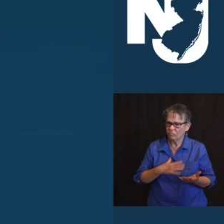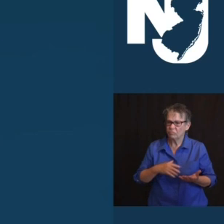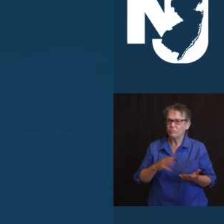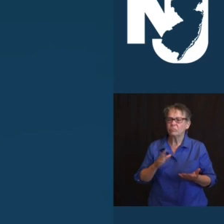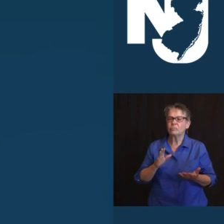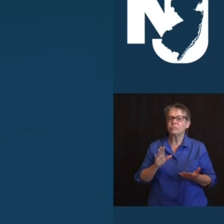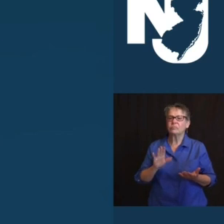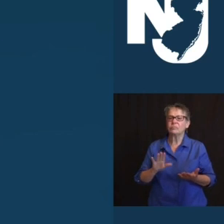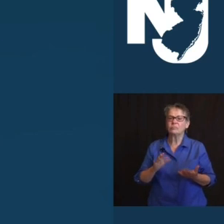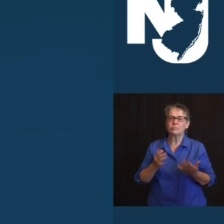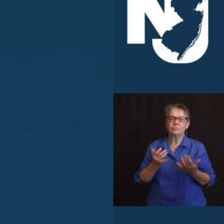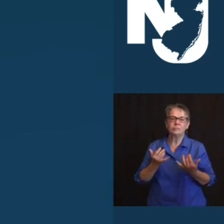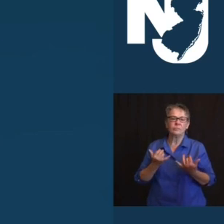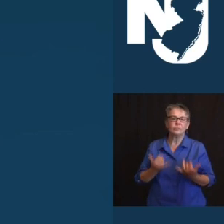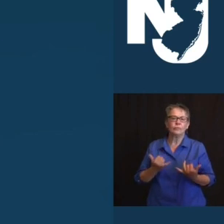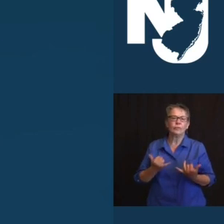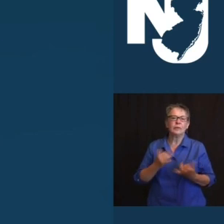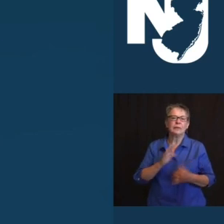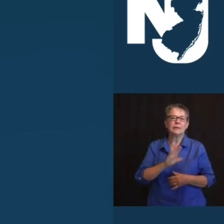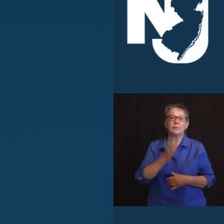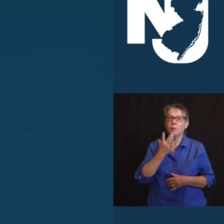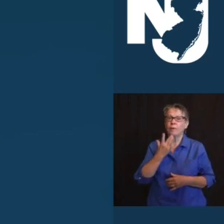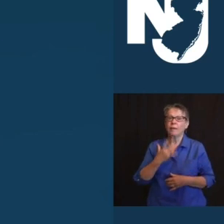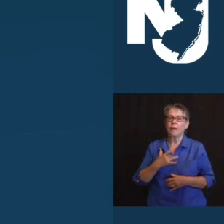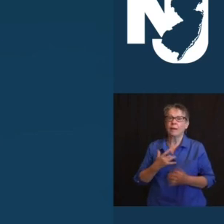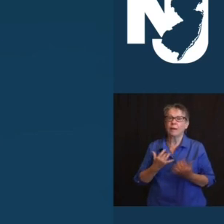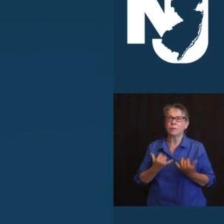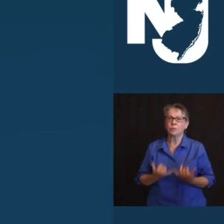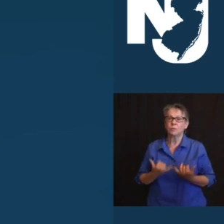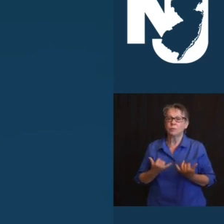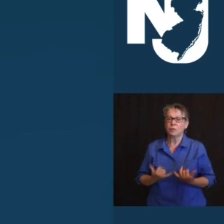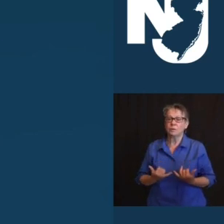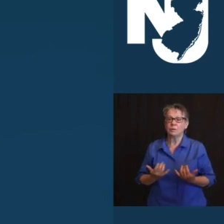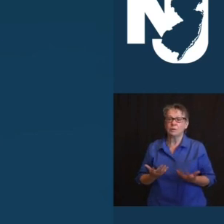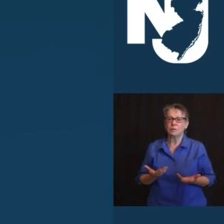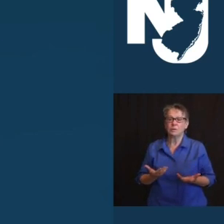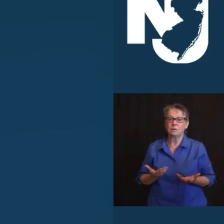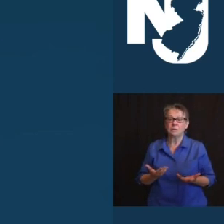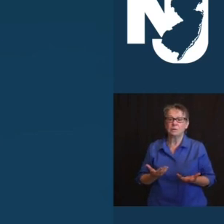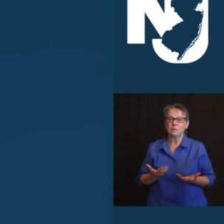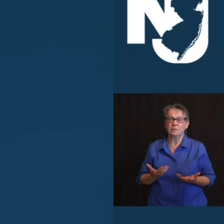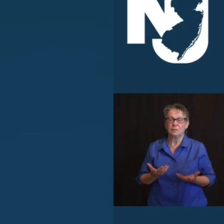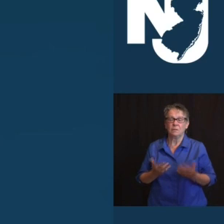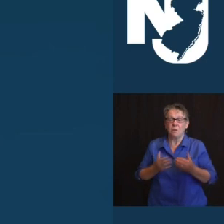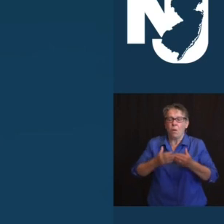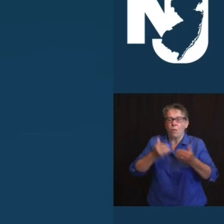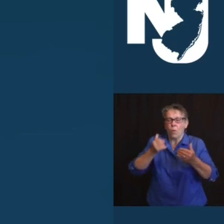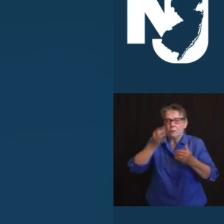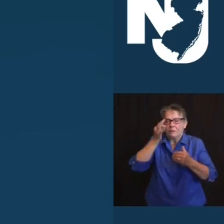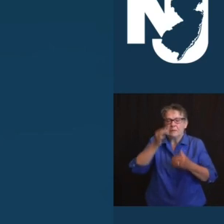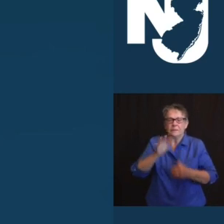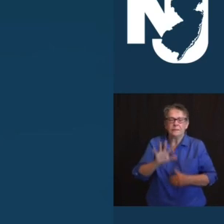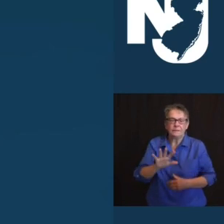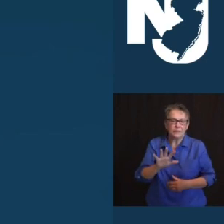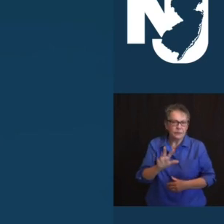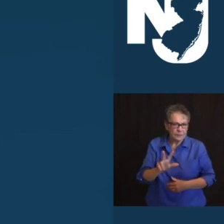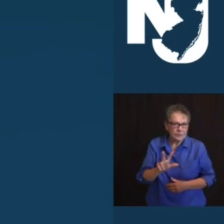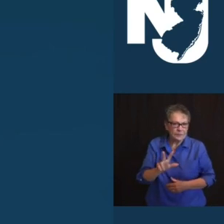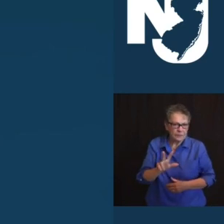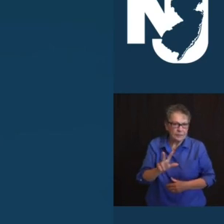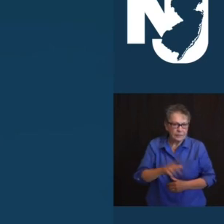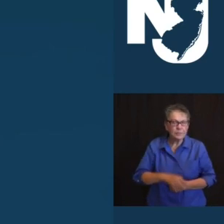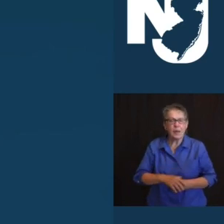been his 53rd birthday. May God bless him and watch over him and his family. And finally today, we